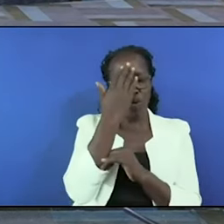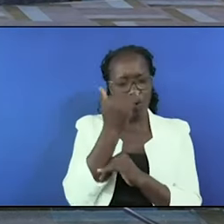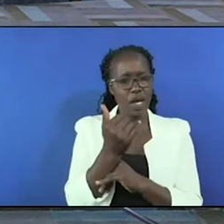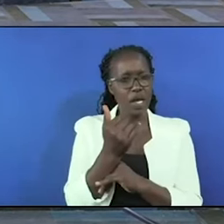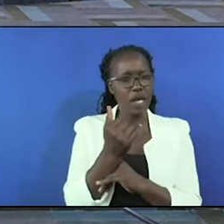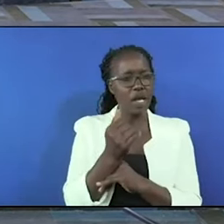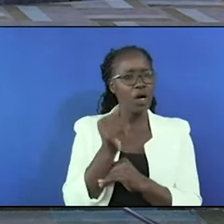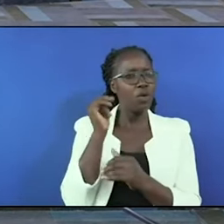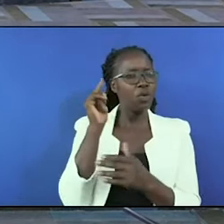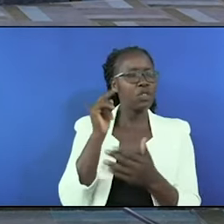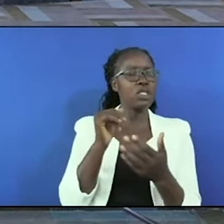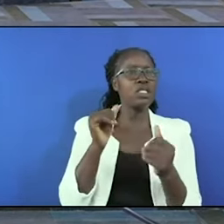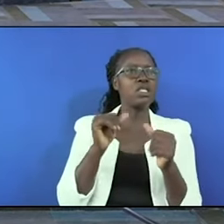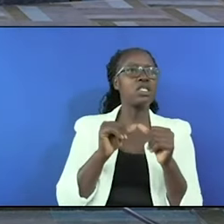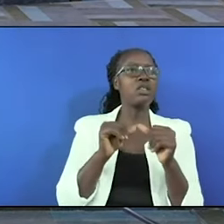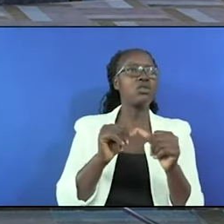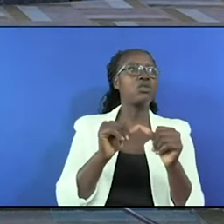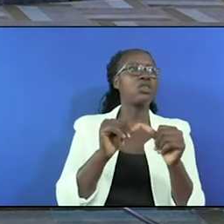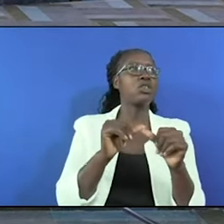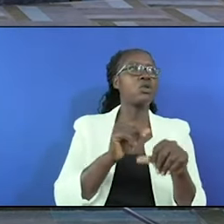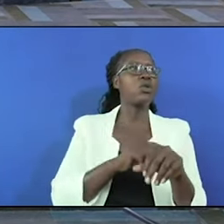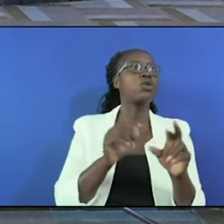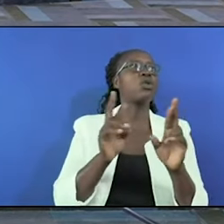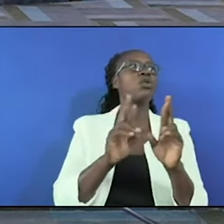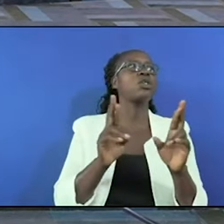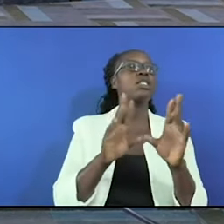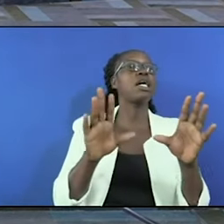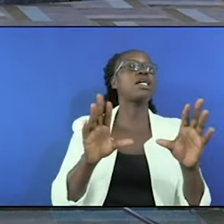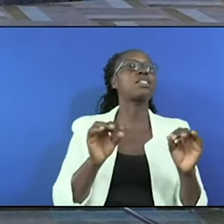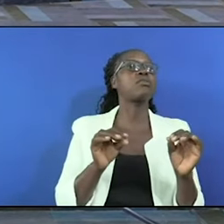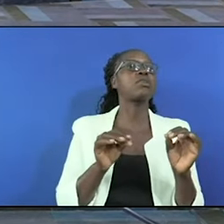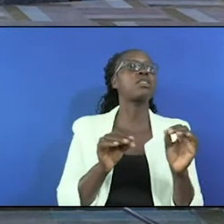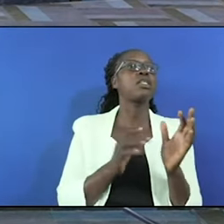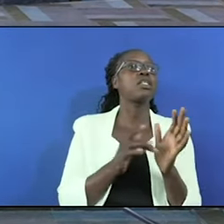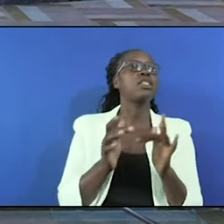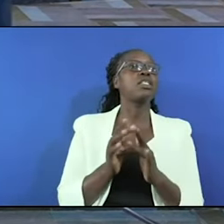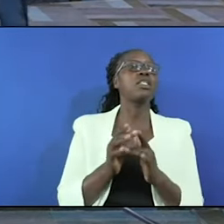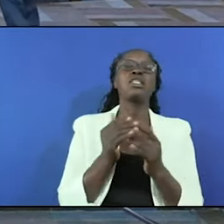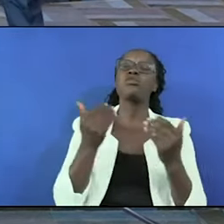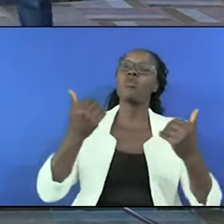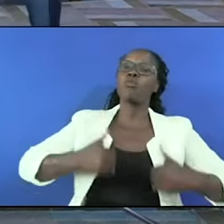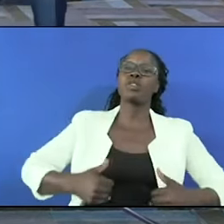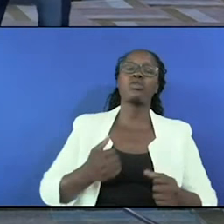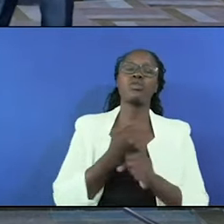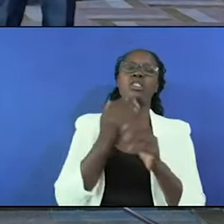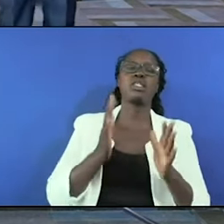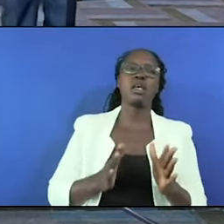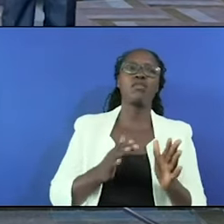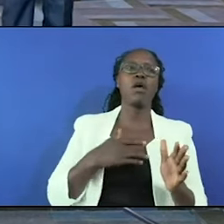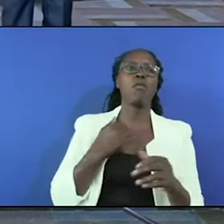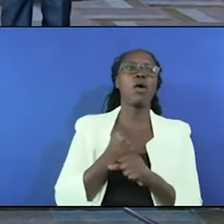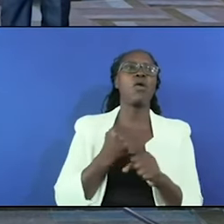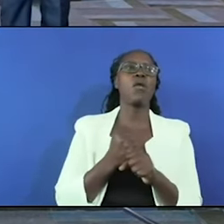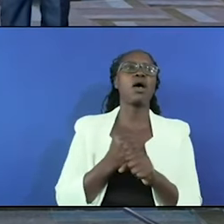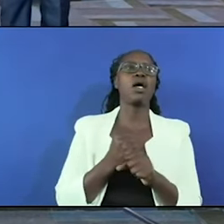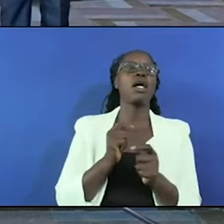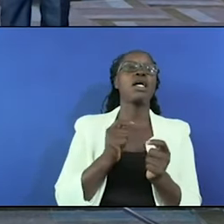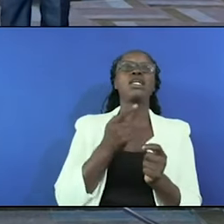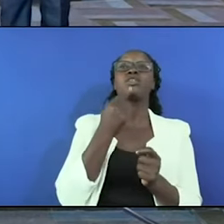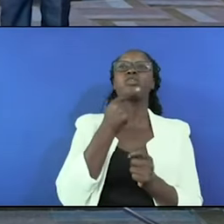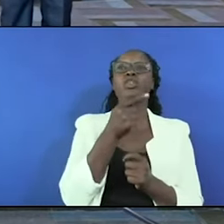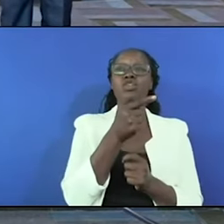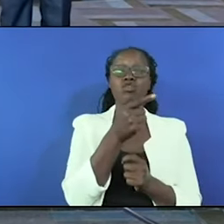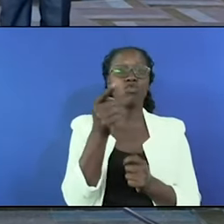should I preach so long when you have already accepted Christ as your personal Savior? My work here is to convince